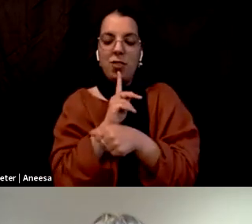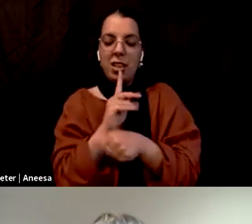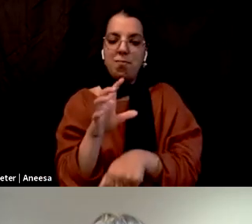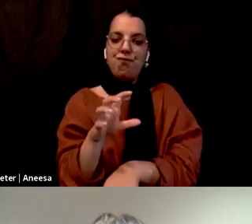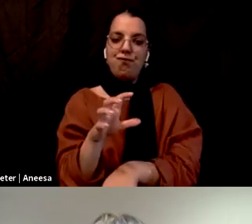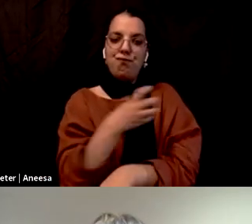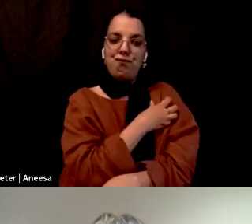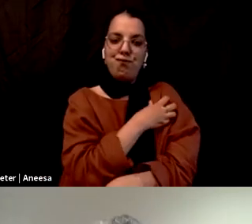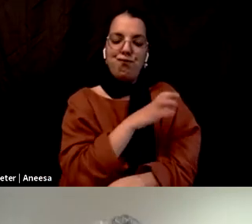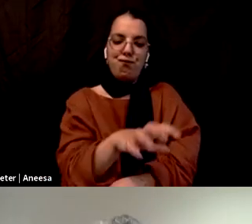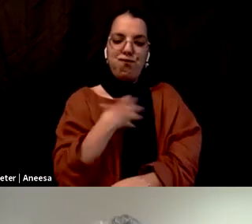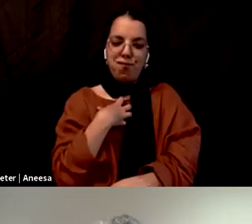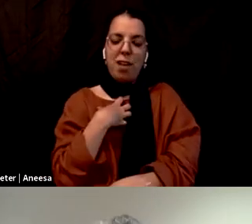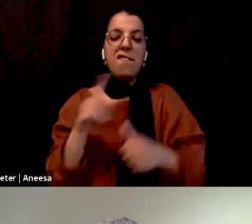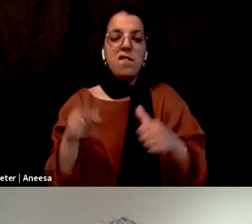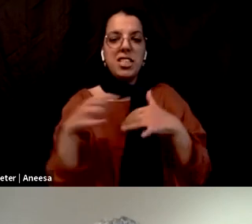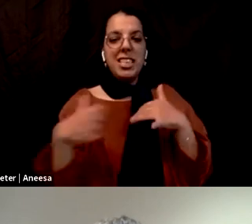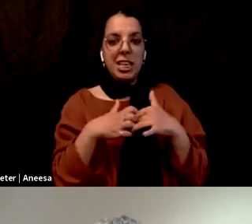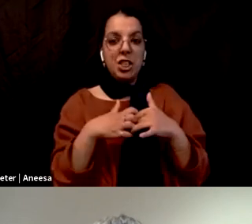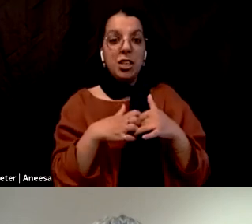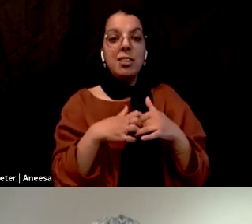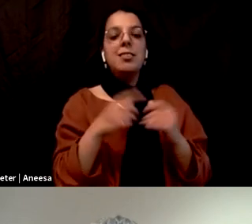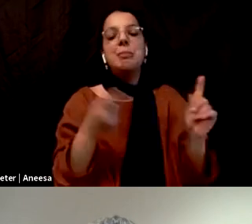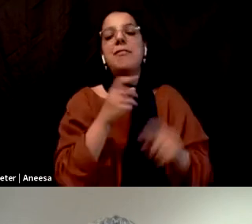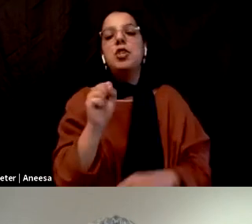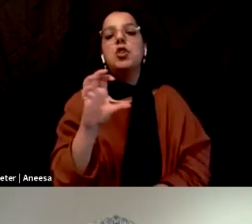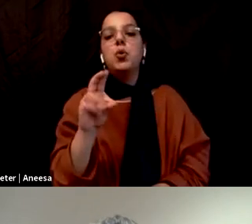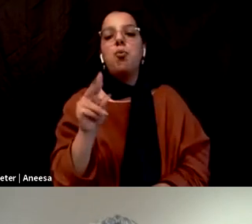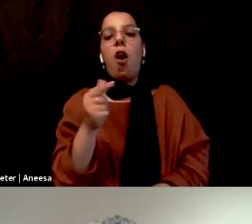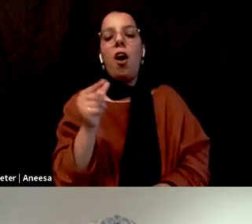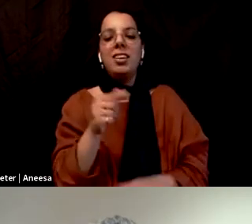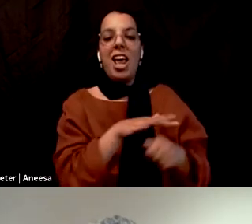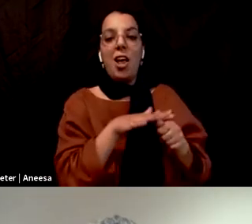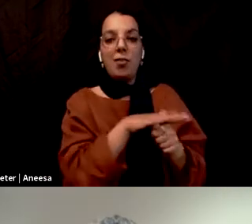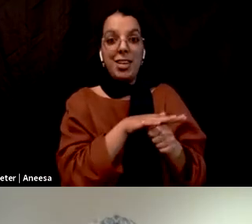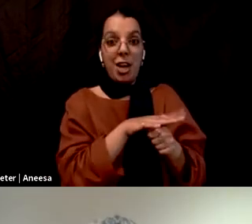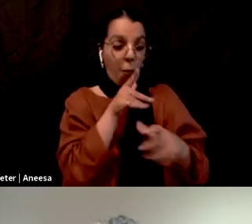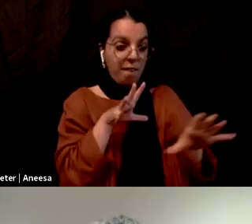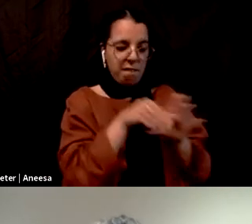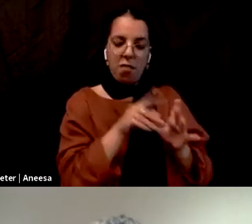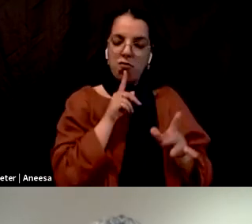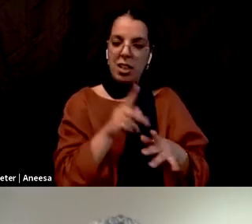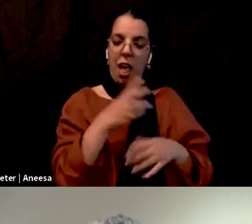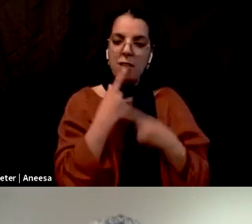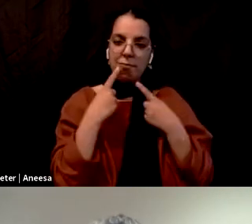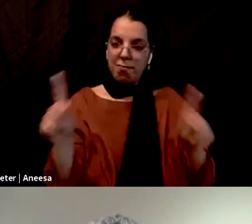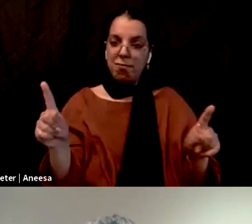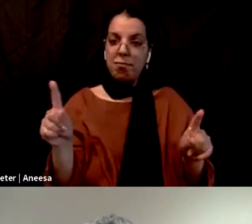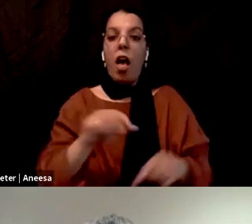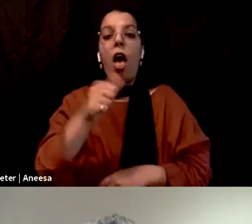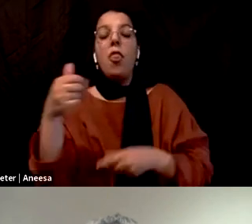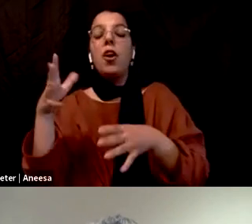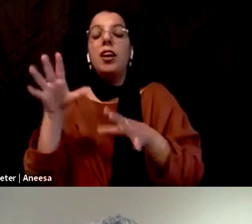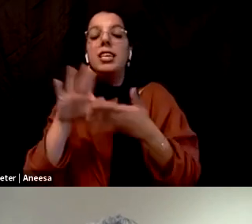I see it, it's worked out very well for Scugog. And I can say none of the communities that's entered into lands management has ever wanted to turn around